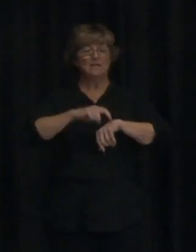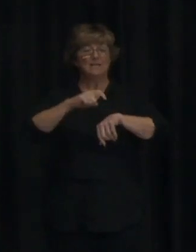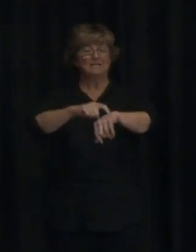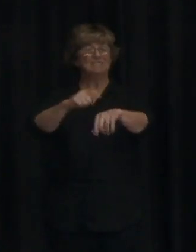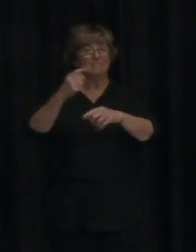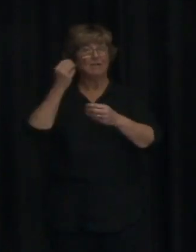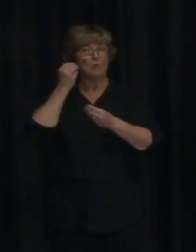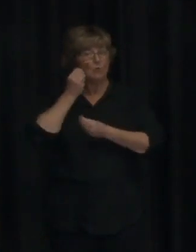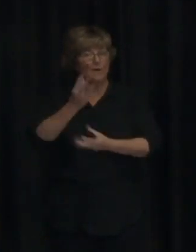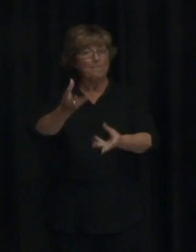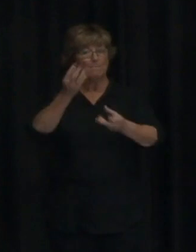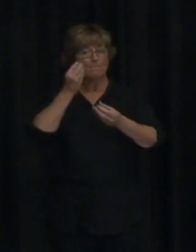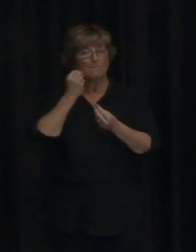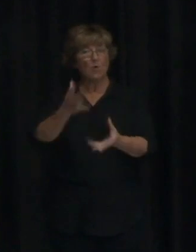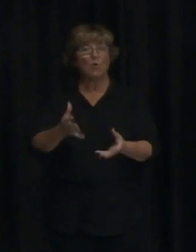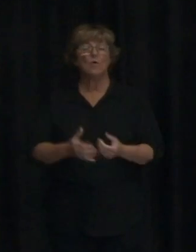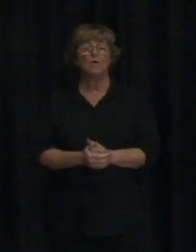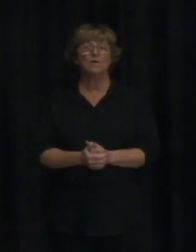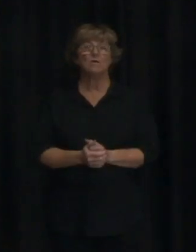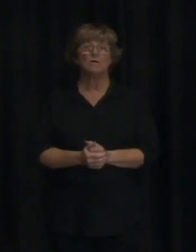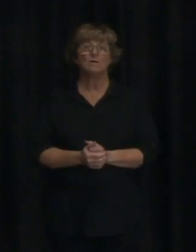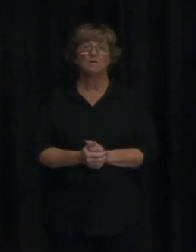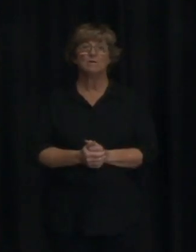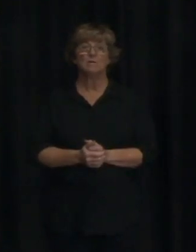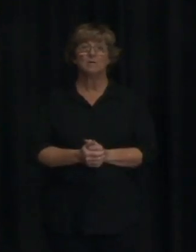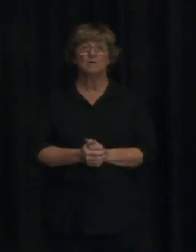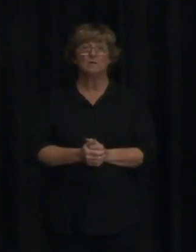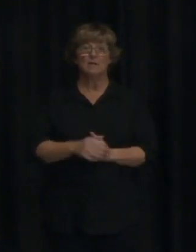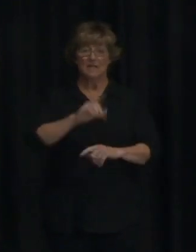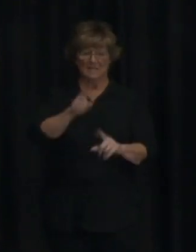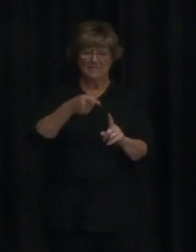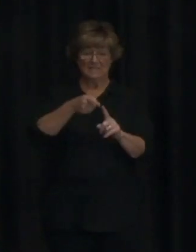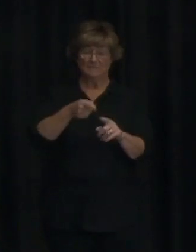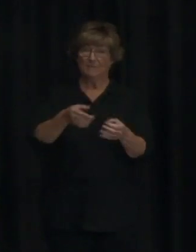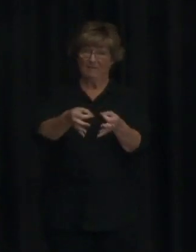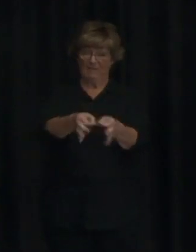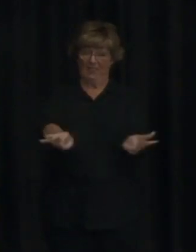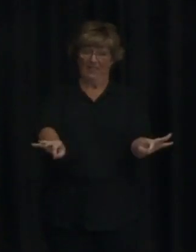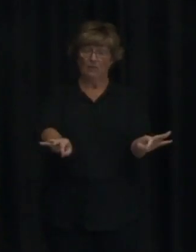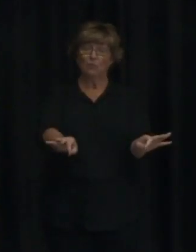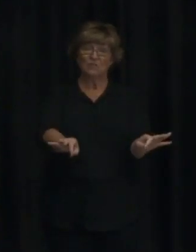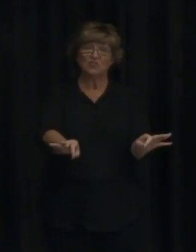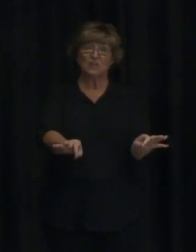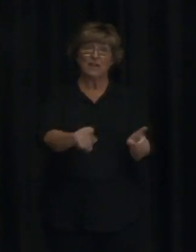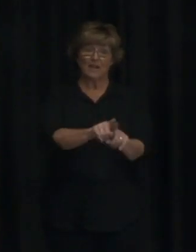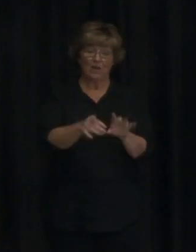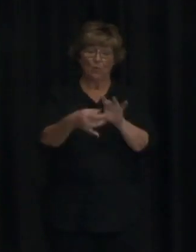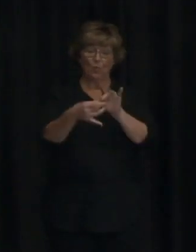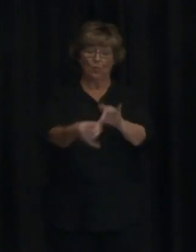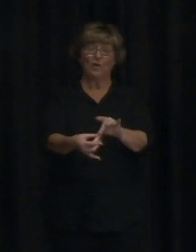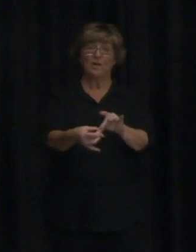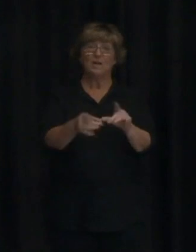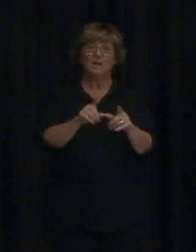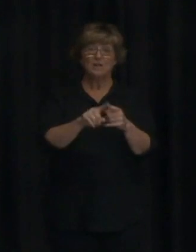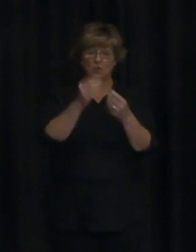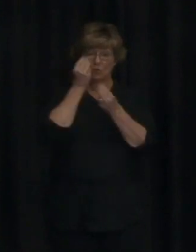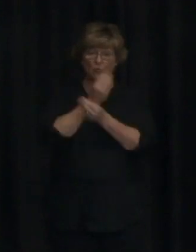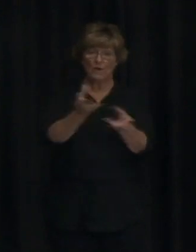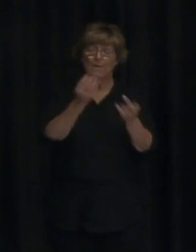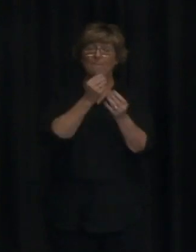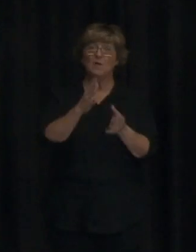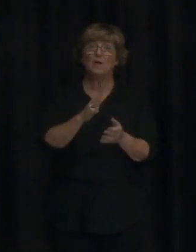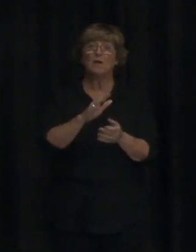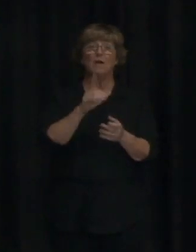of information. There is specific language in this agreement as it relates to reporting,